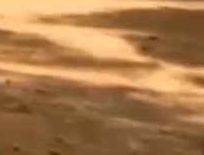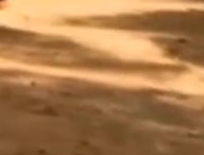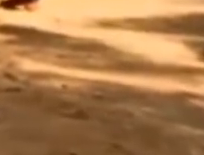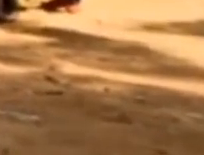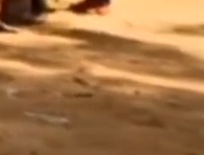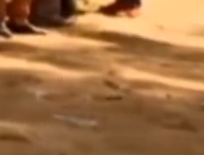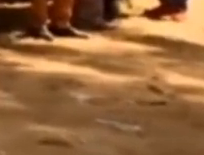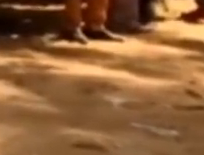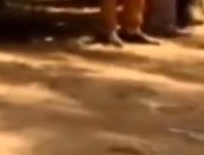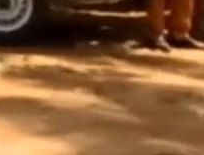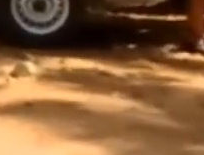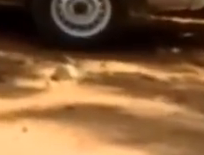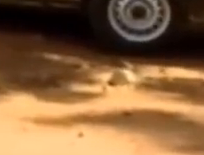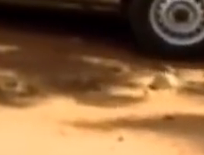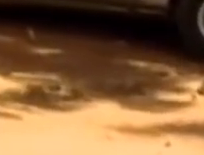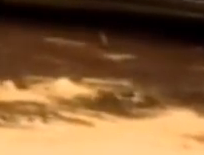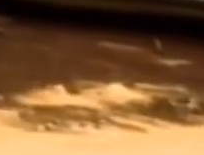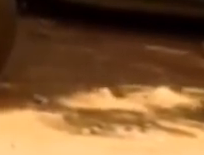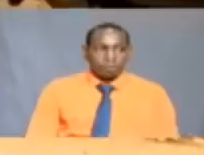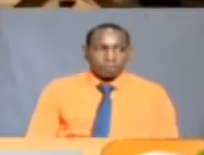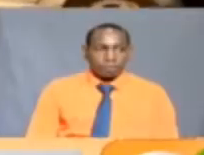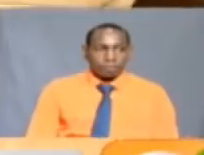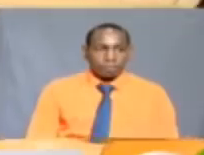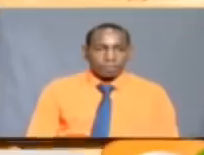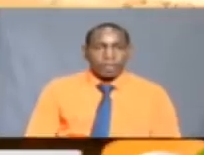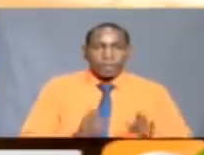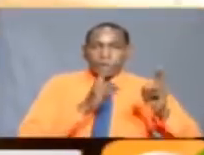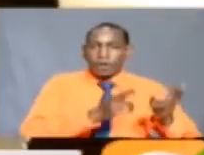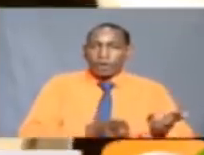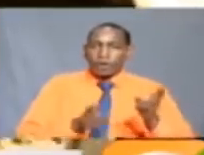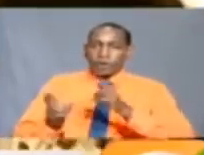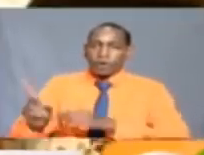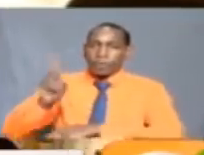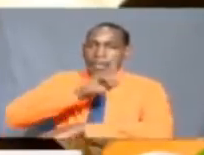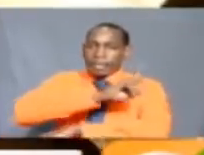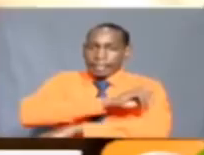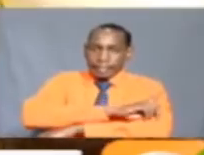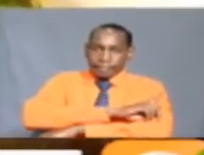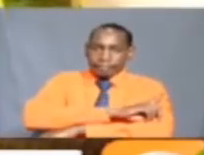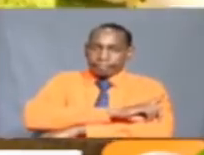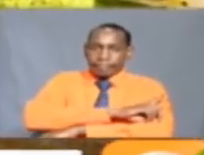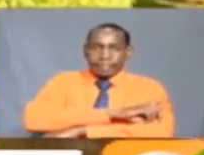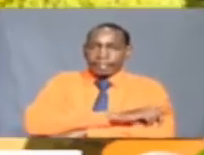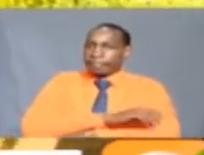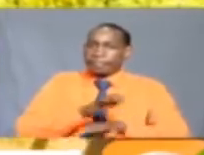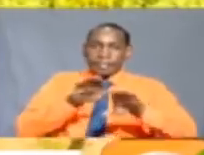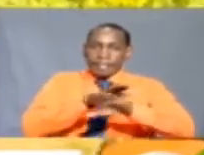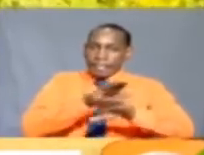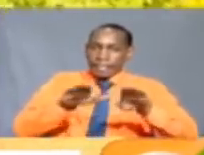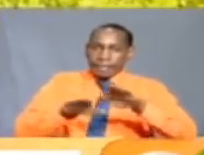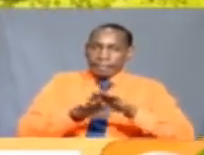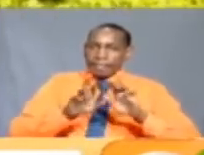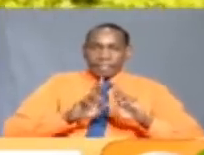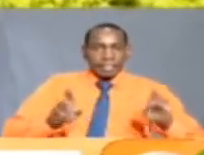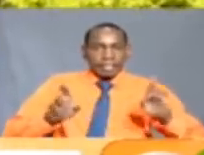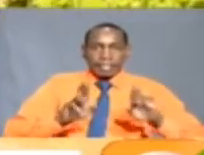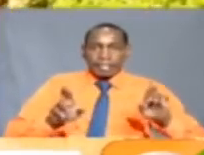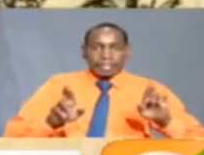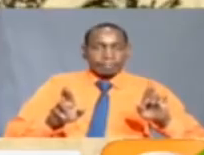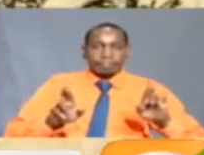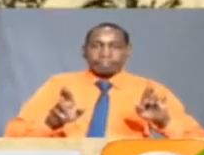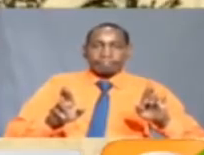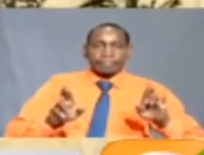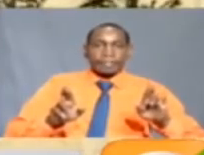It's a typical day at work for Lucy and Flora. No heels, pantsuits, or fancy handbags